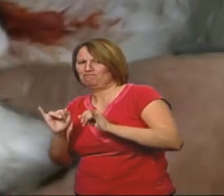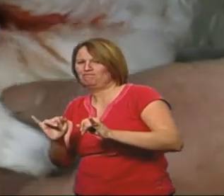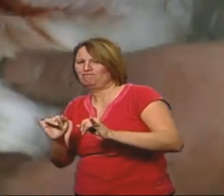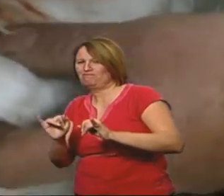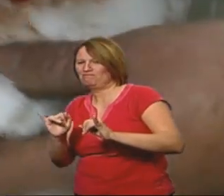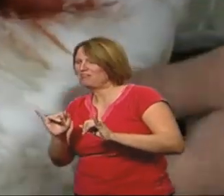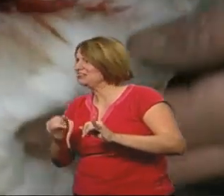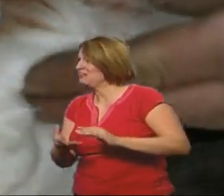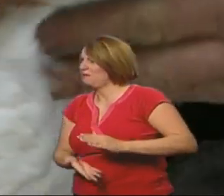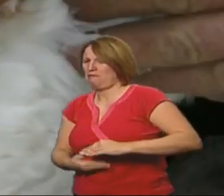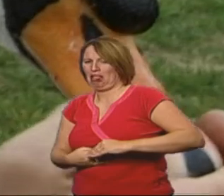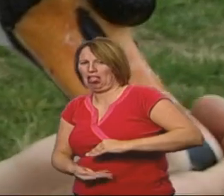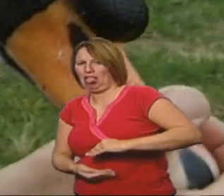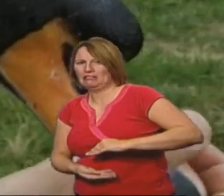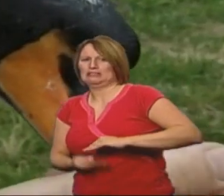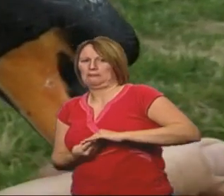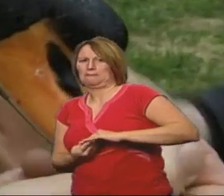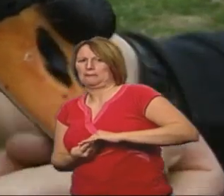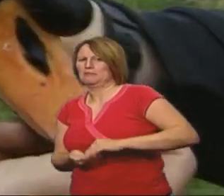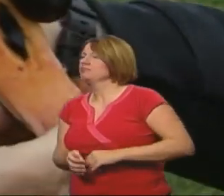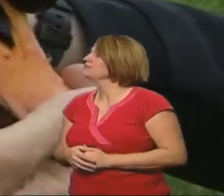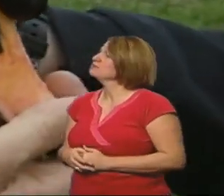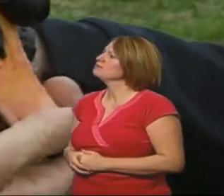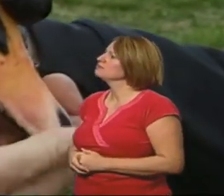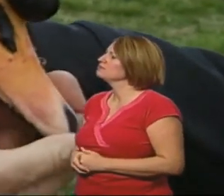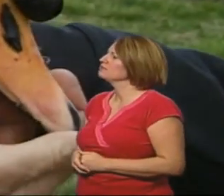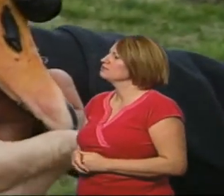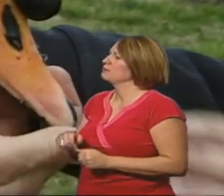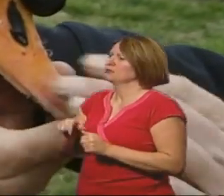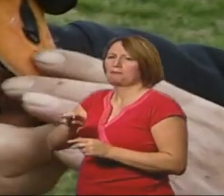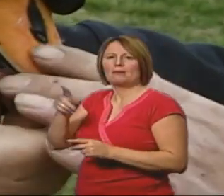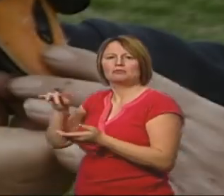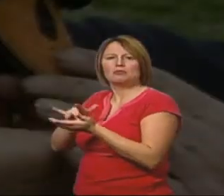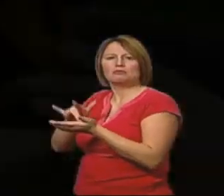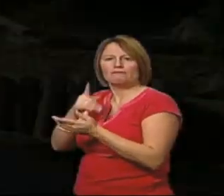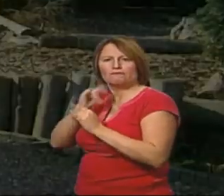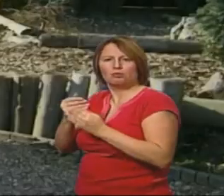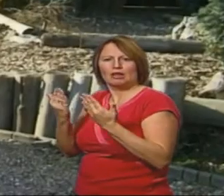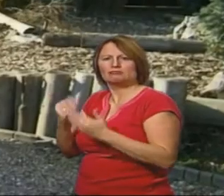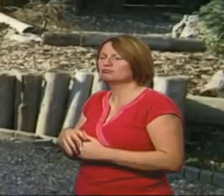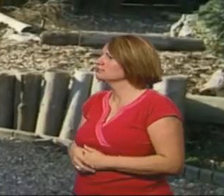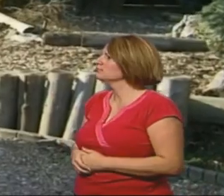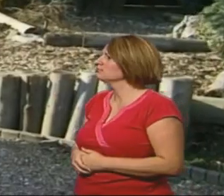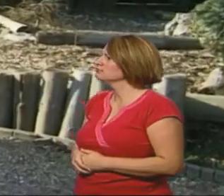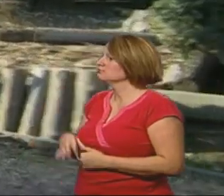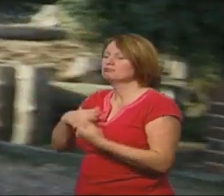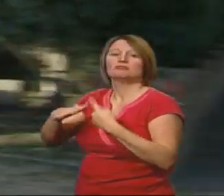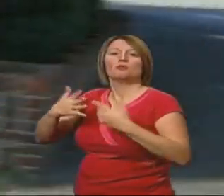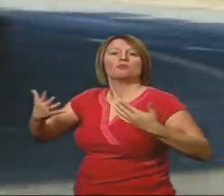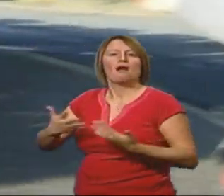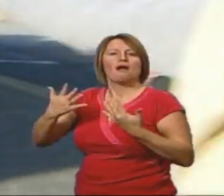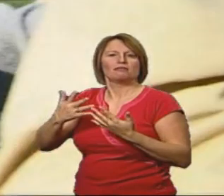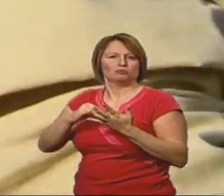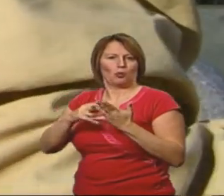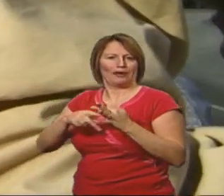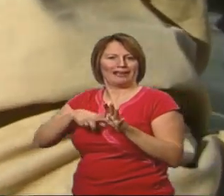go on stitching up. Oh, fella. Back to the centre of you. Have to leave your penny here for a couple of days. We're in Stoney at